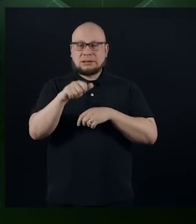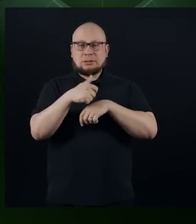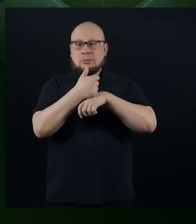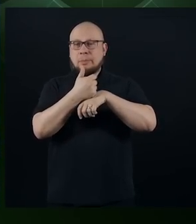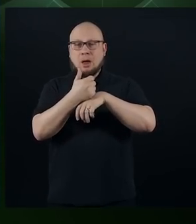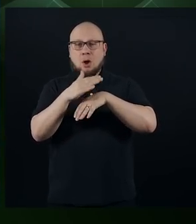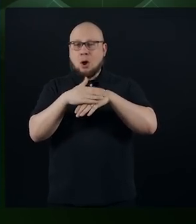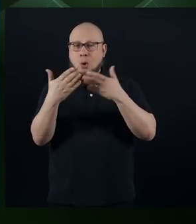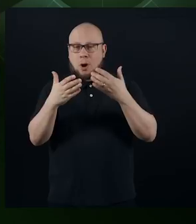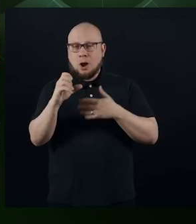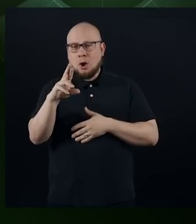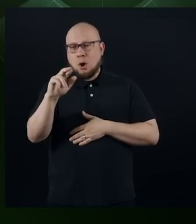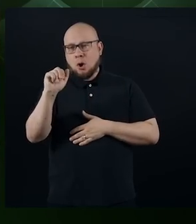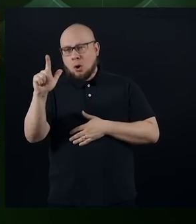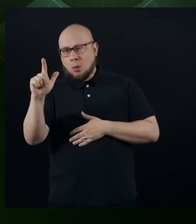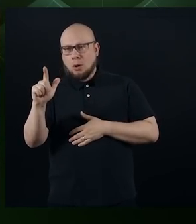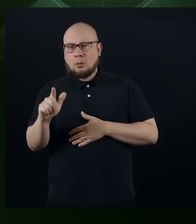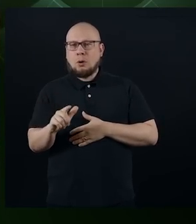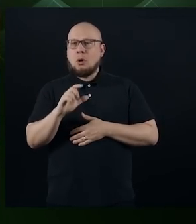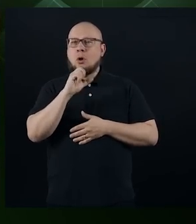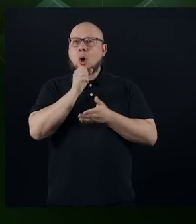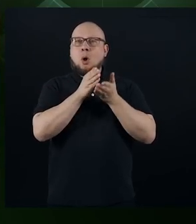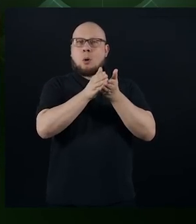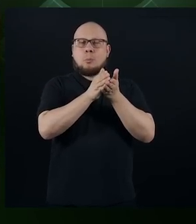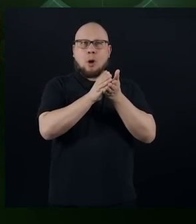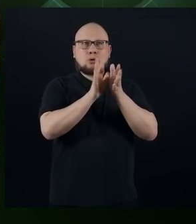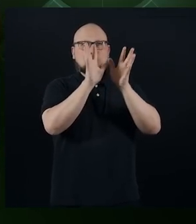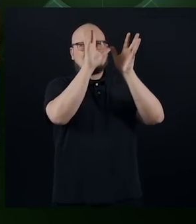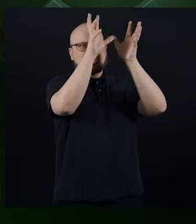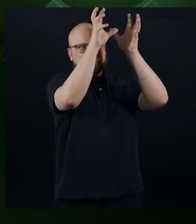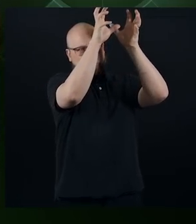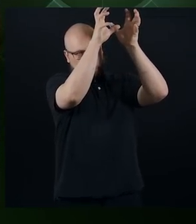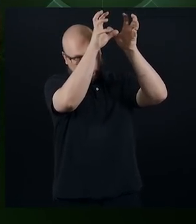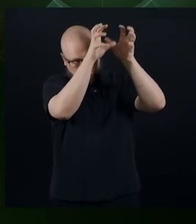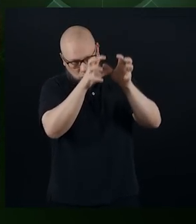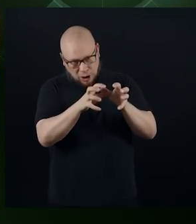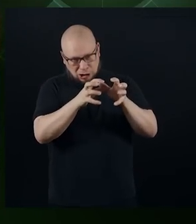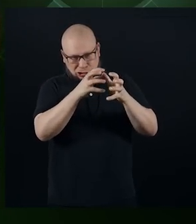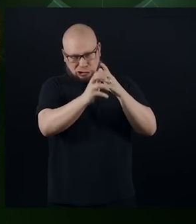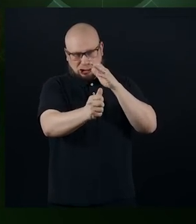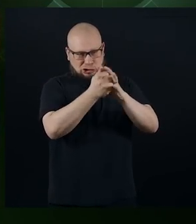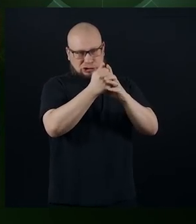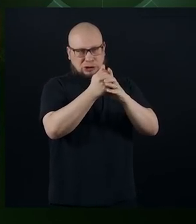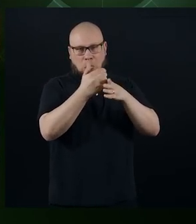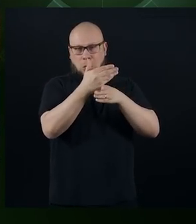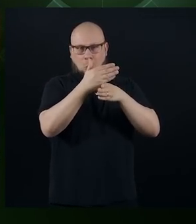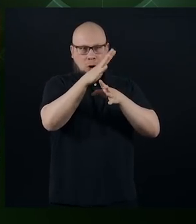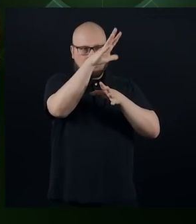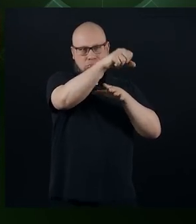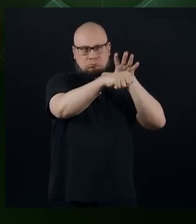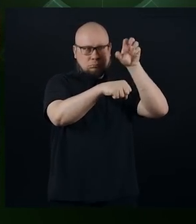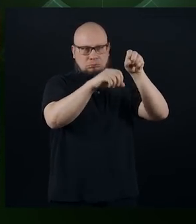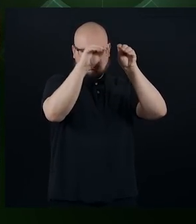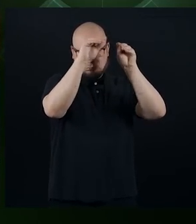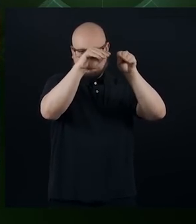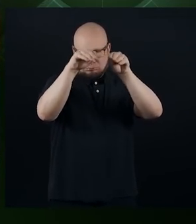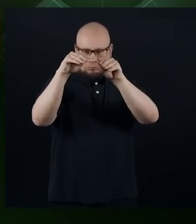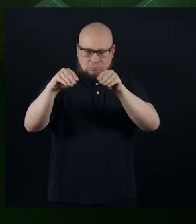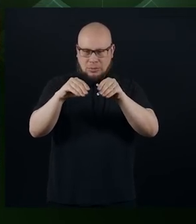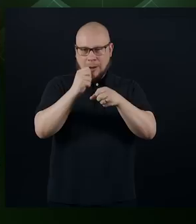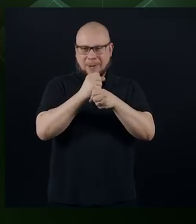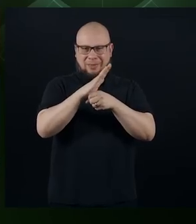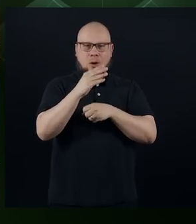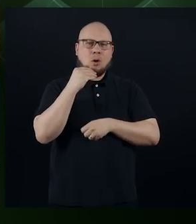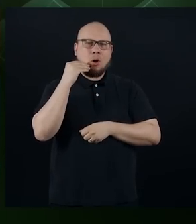the ruins of pirate ships. Sirens do drag these ships into the Citadel using these chains and then break